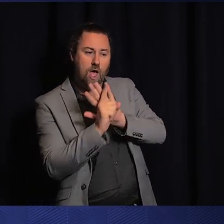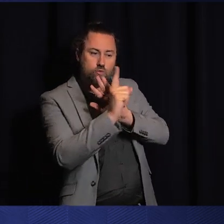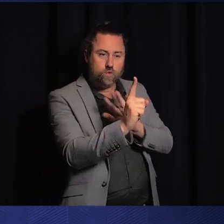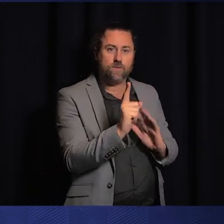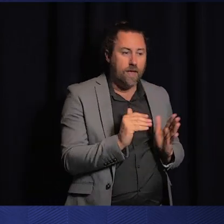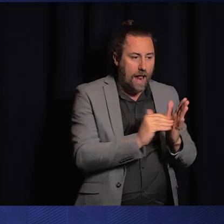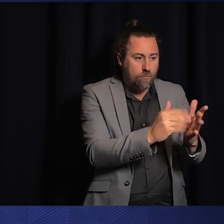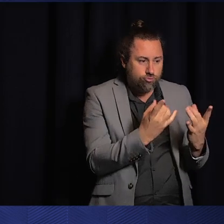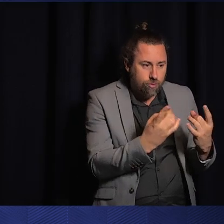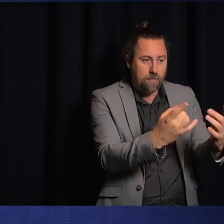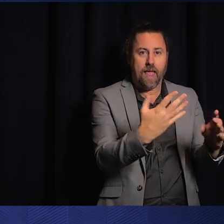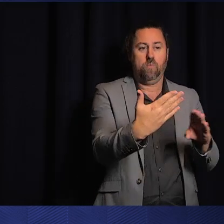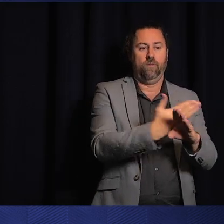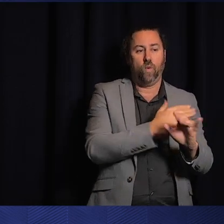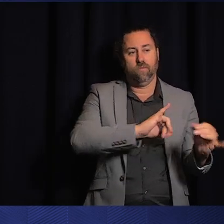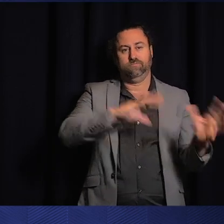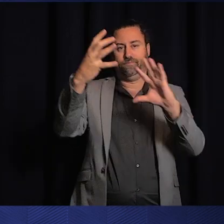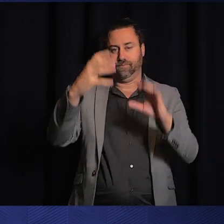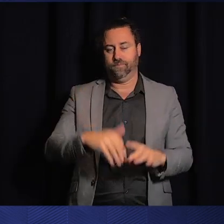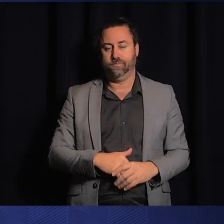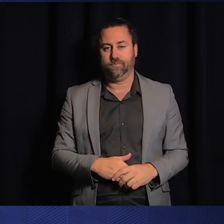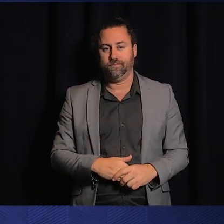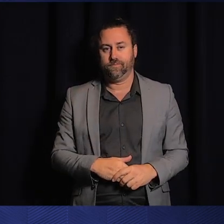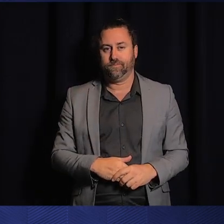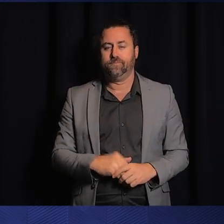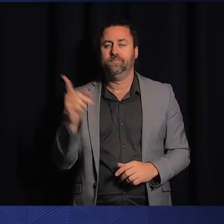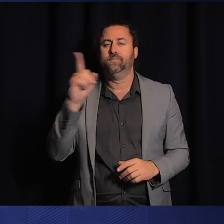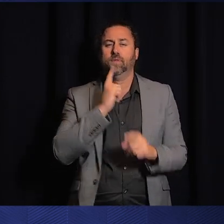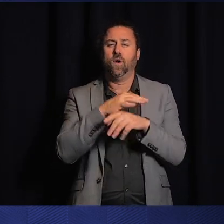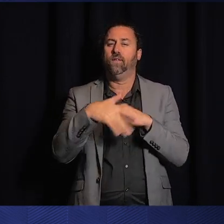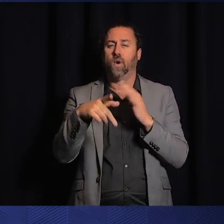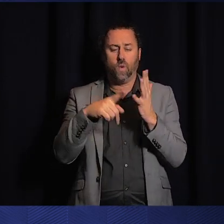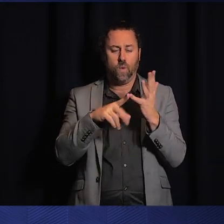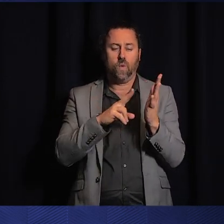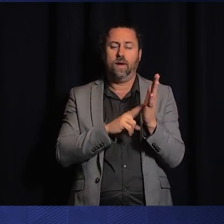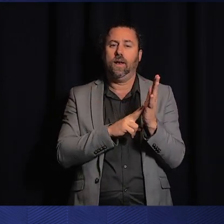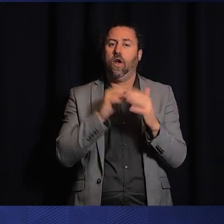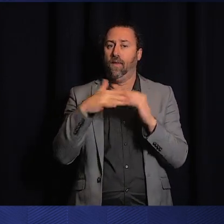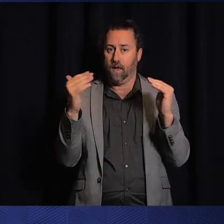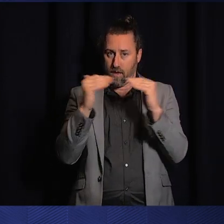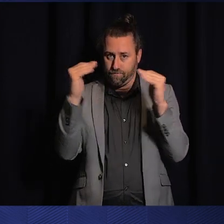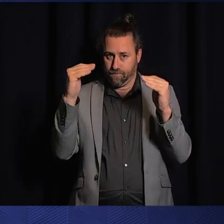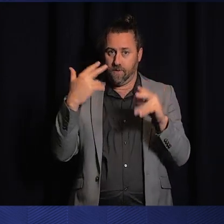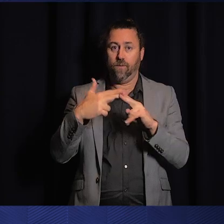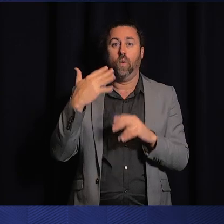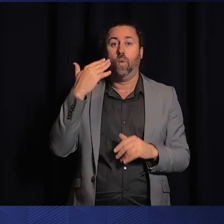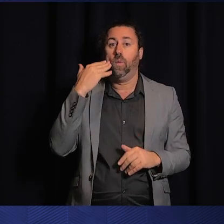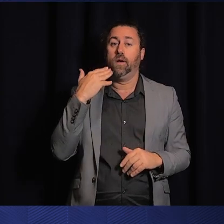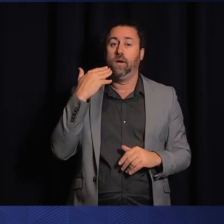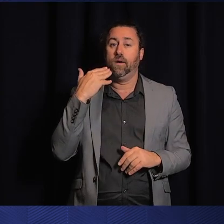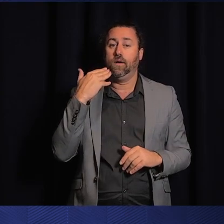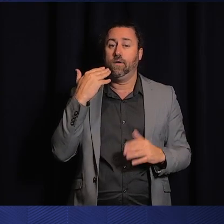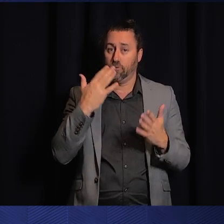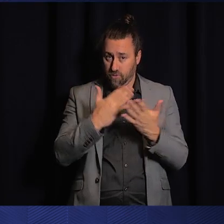the people. On the UN mechanisms, I did mention equality of women as a very important aspect, and